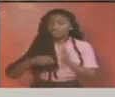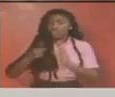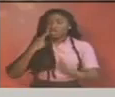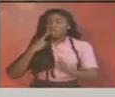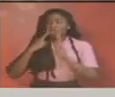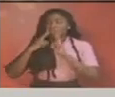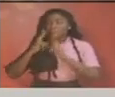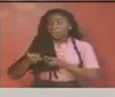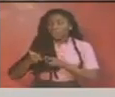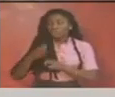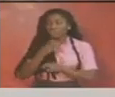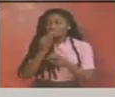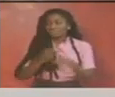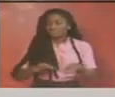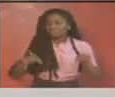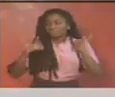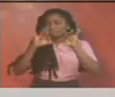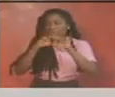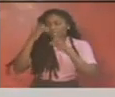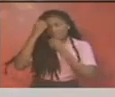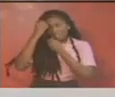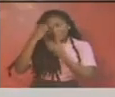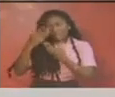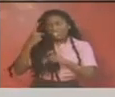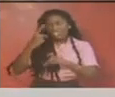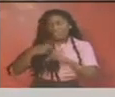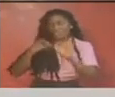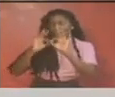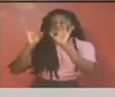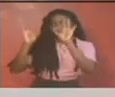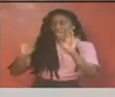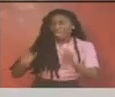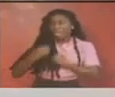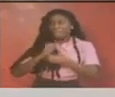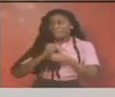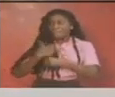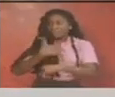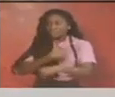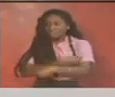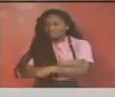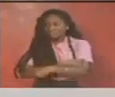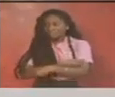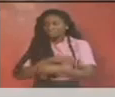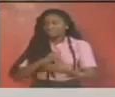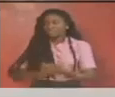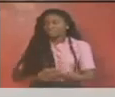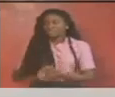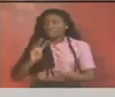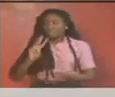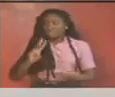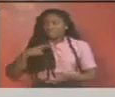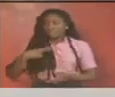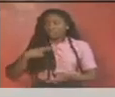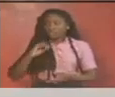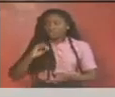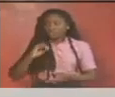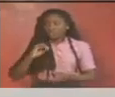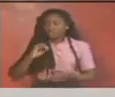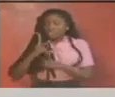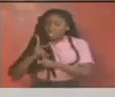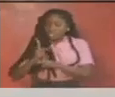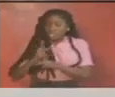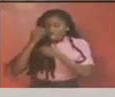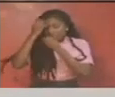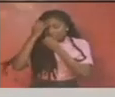key information that's shared from the manufacturer. WHO includes in its dossier exchanges between itself and